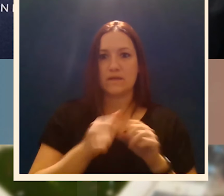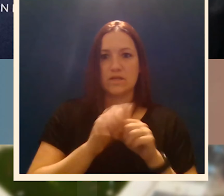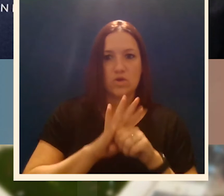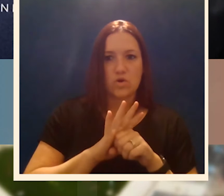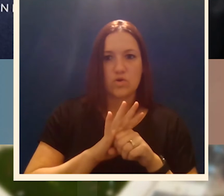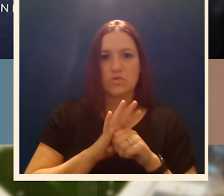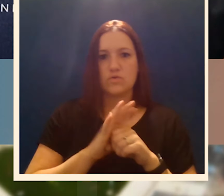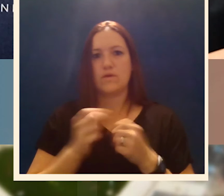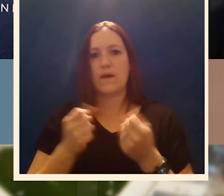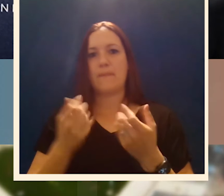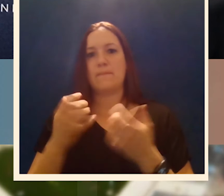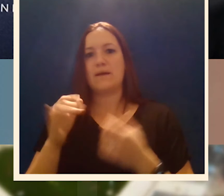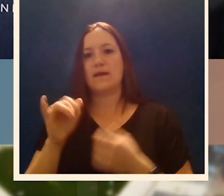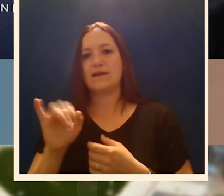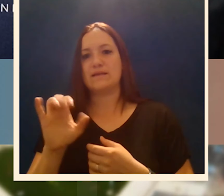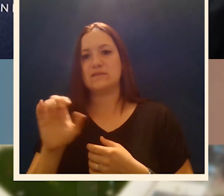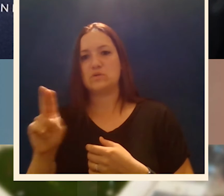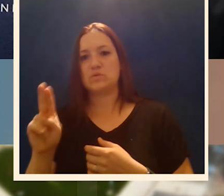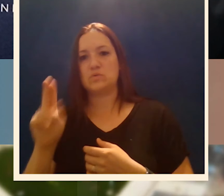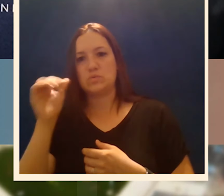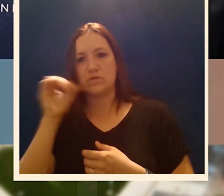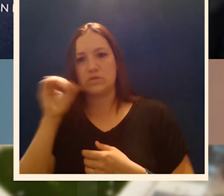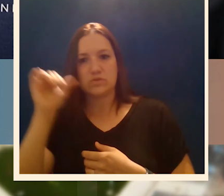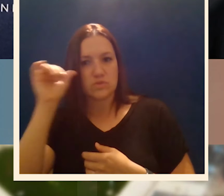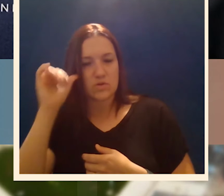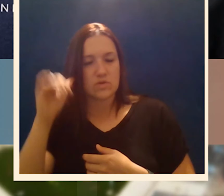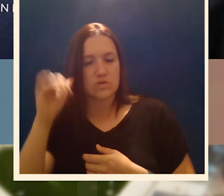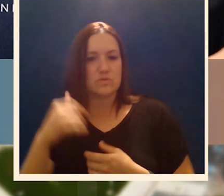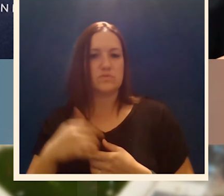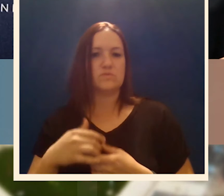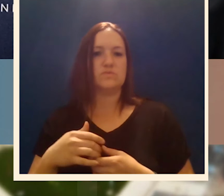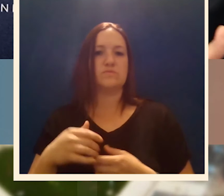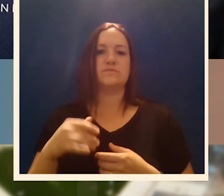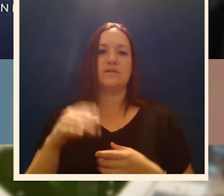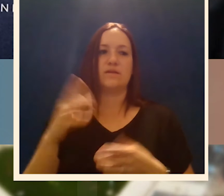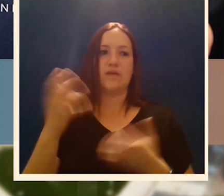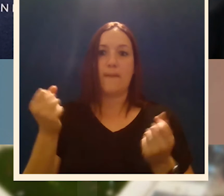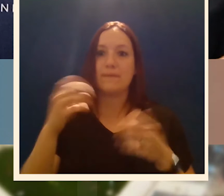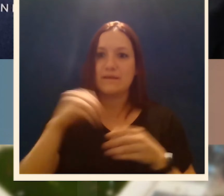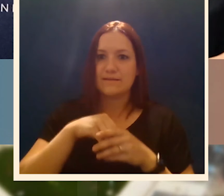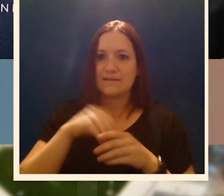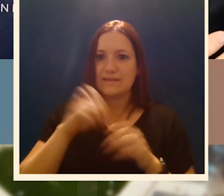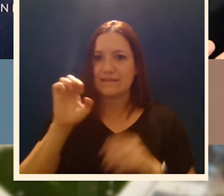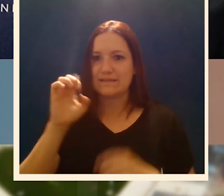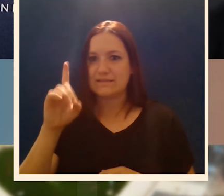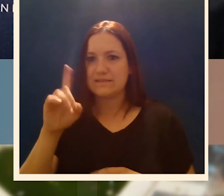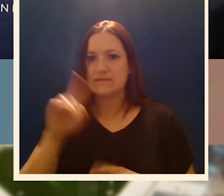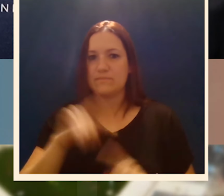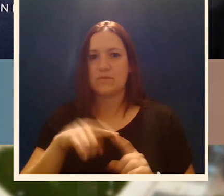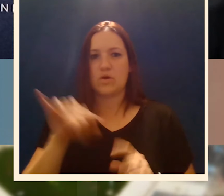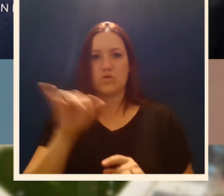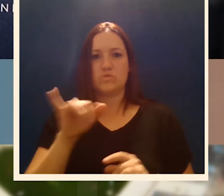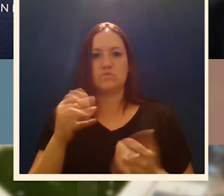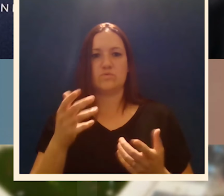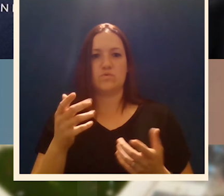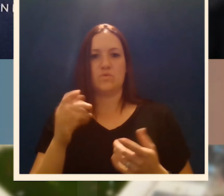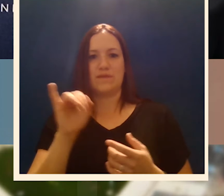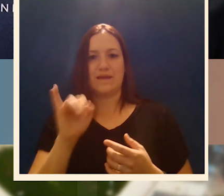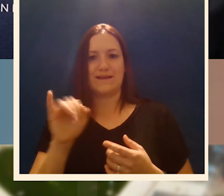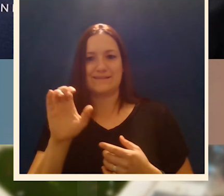in the ICU, adults versus pediatrics, how many are in the ED, but also occupancy,